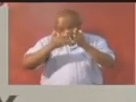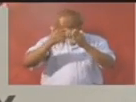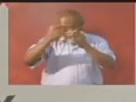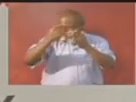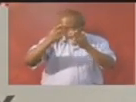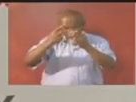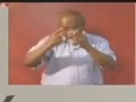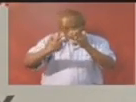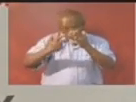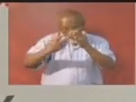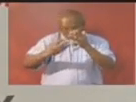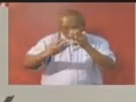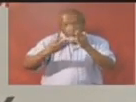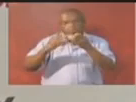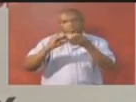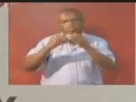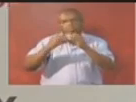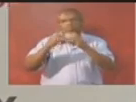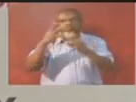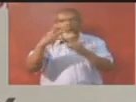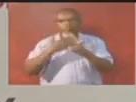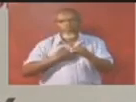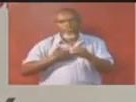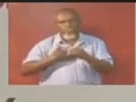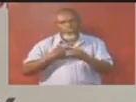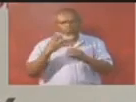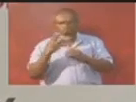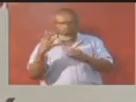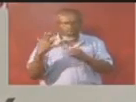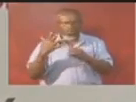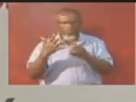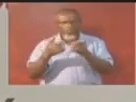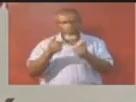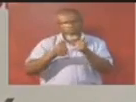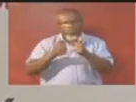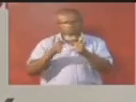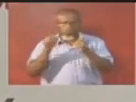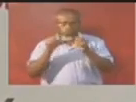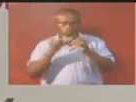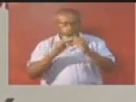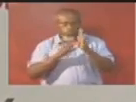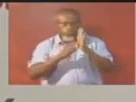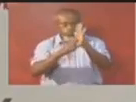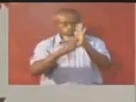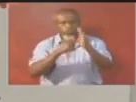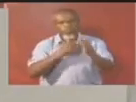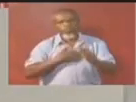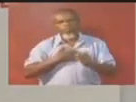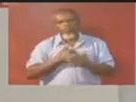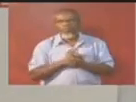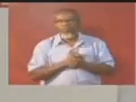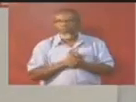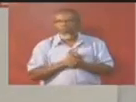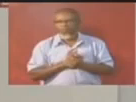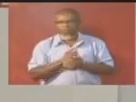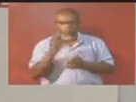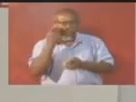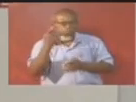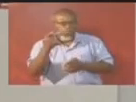3, 4, slide number 4 or 5. So let's see if we can pull that up. In the meantime, what we note from